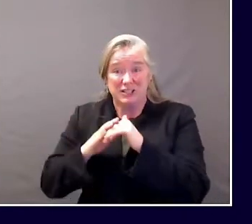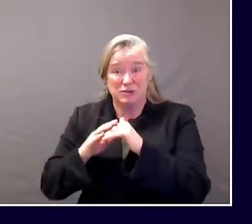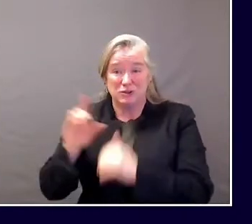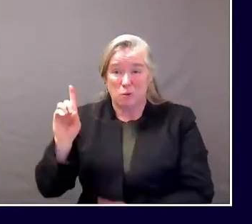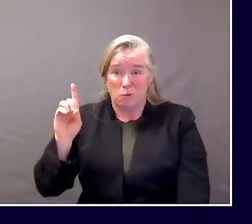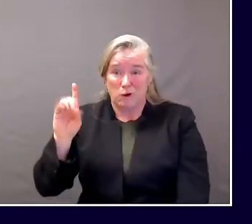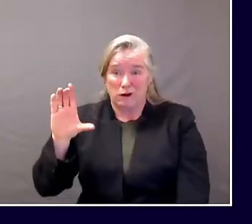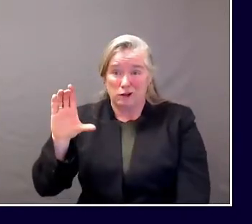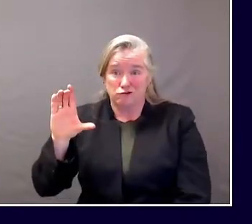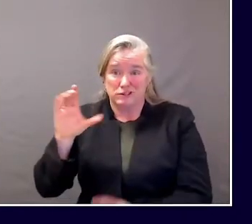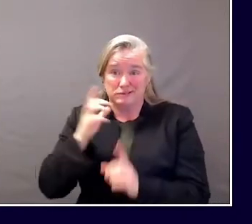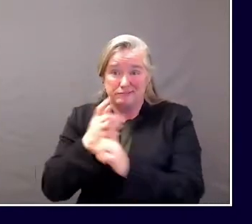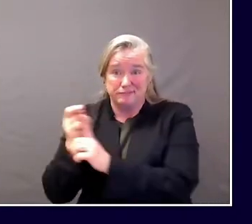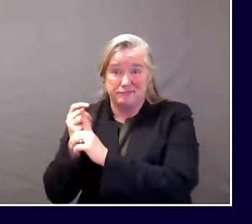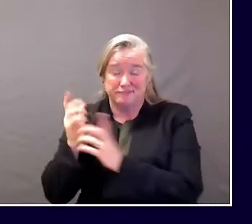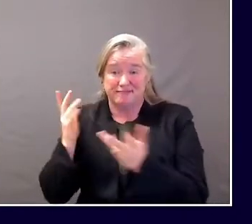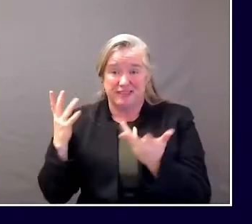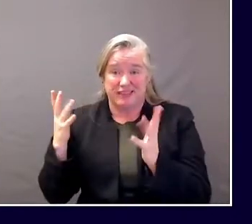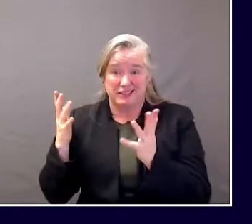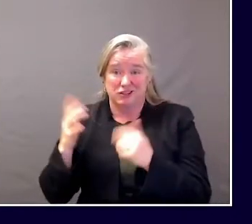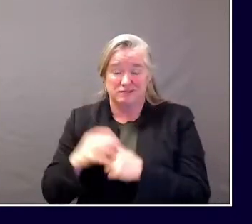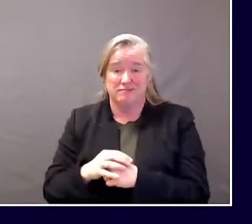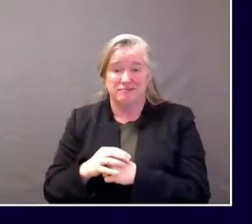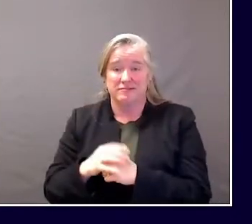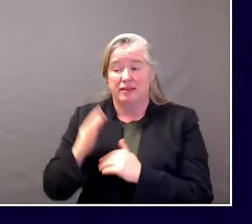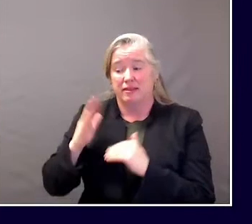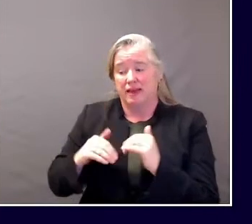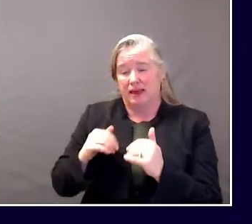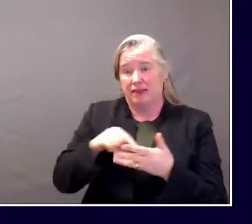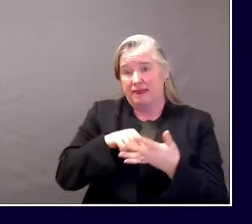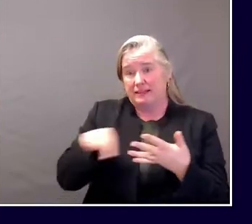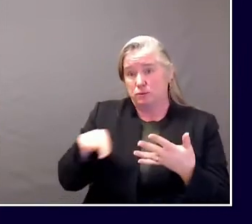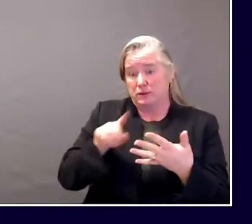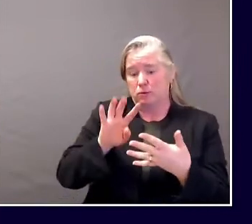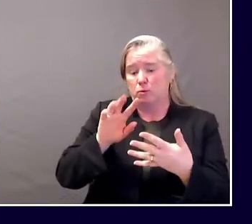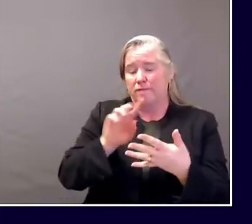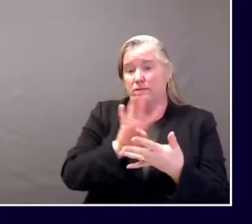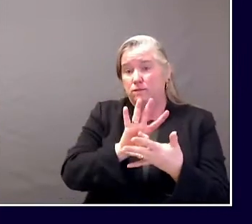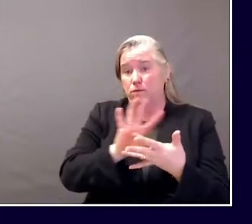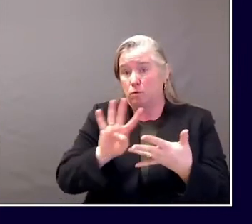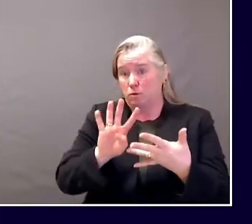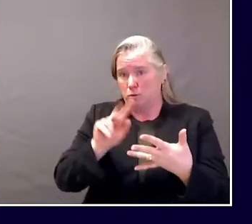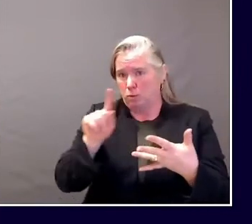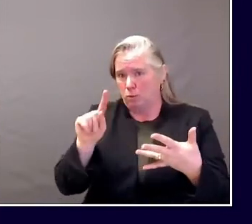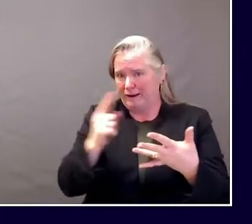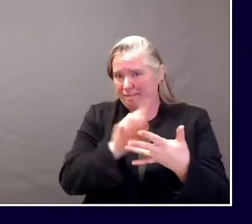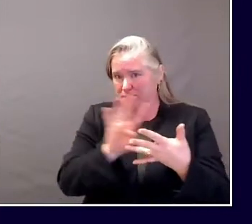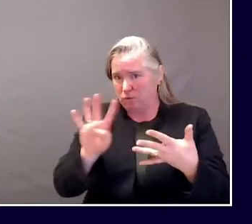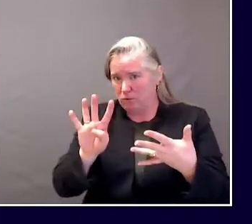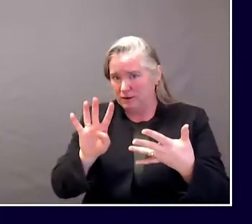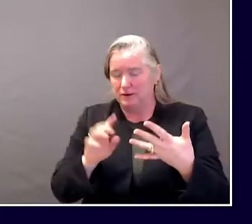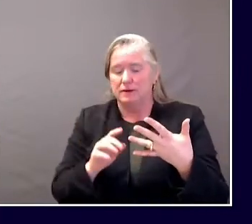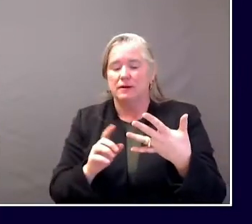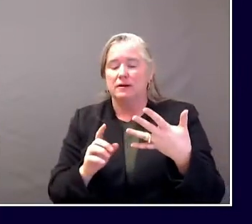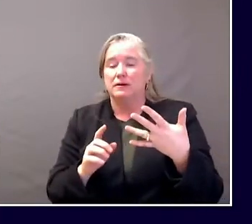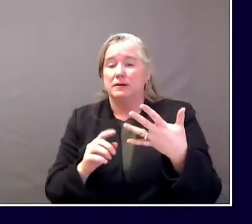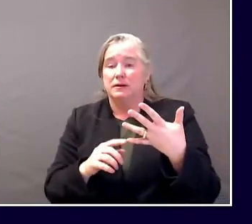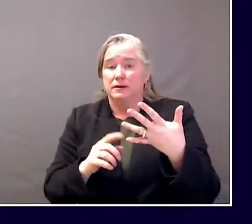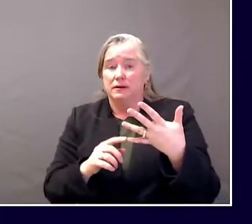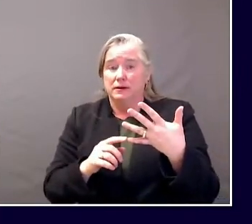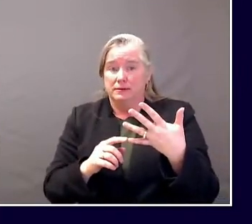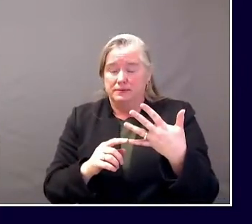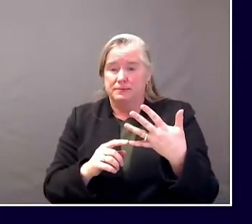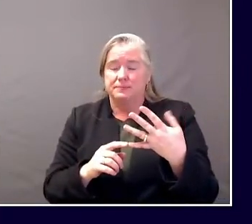of COVID-19 vaccine than we got this week. And it's only 100 more by